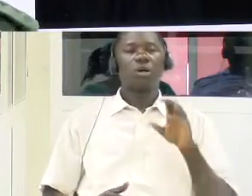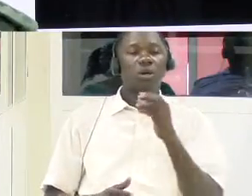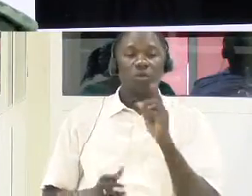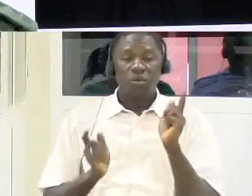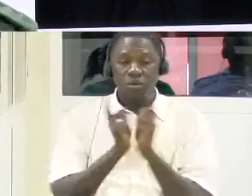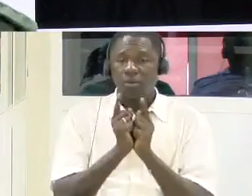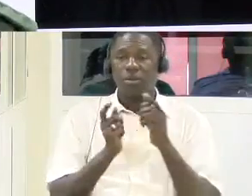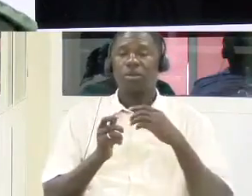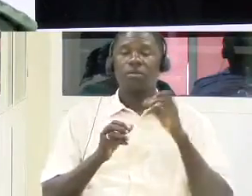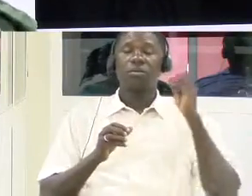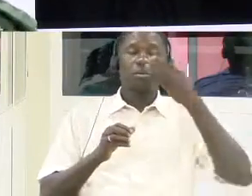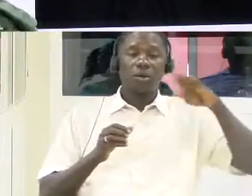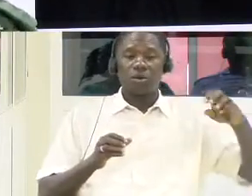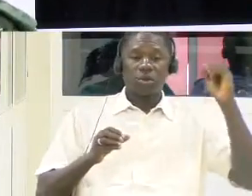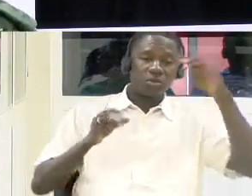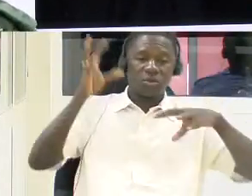I said, "Okay."